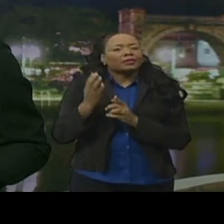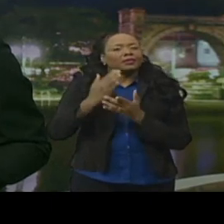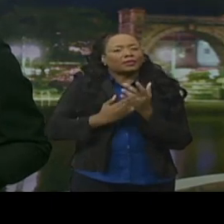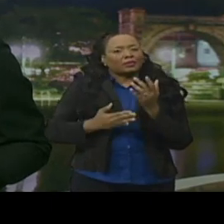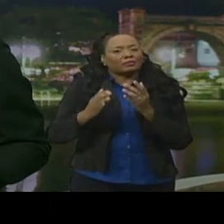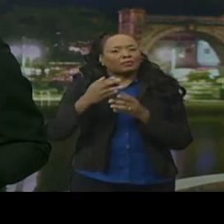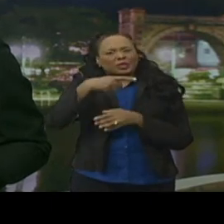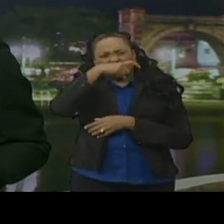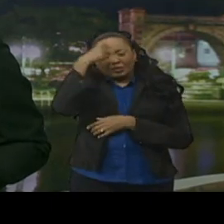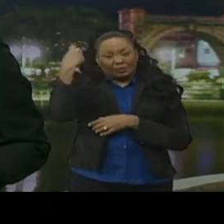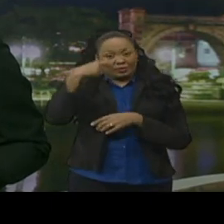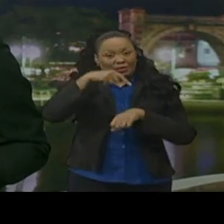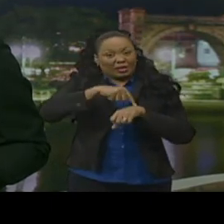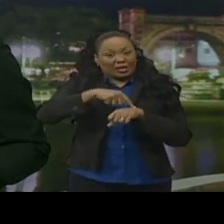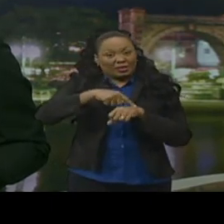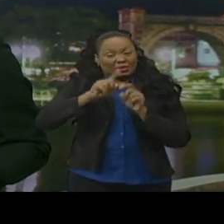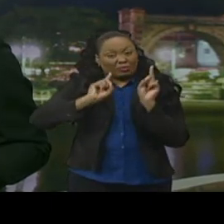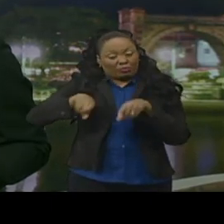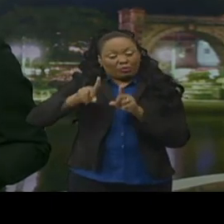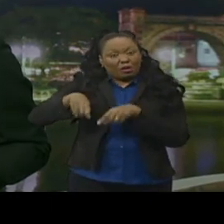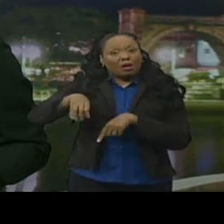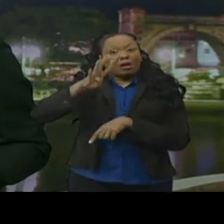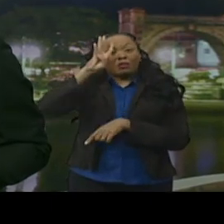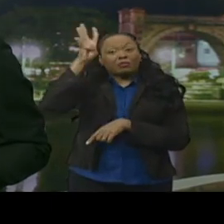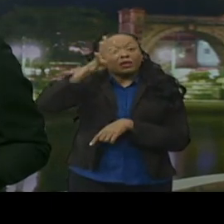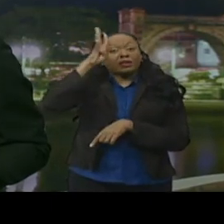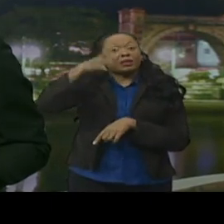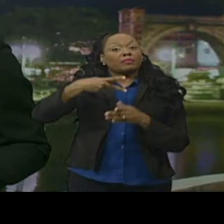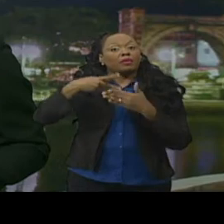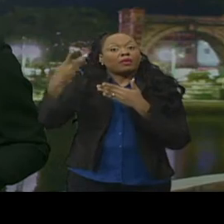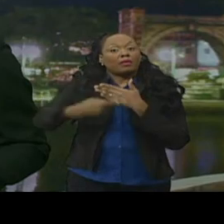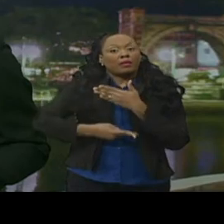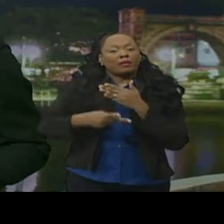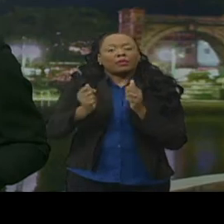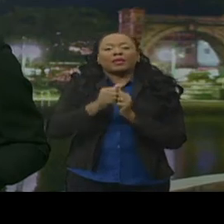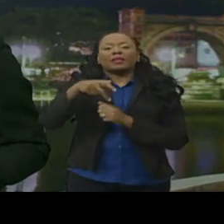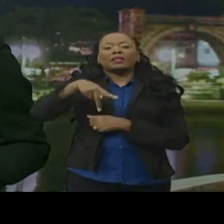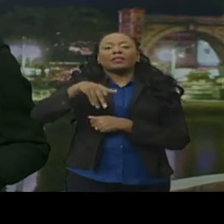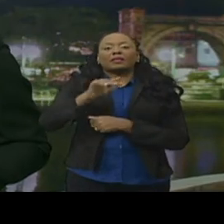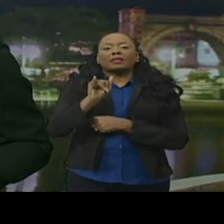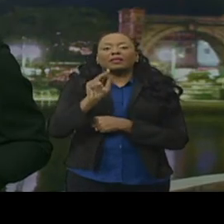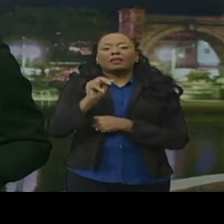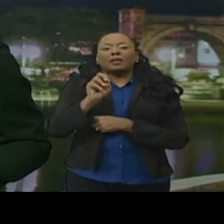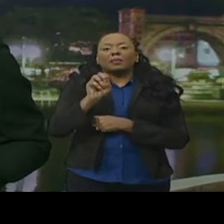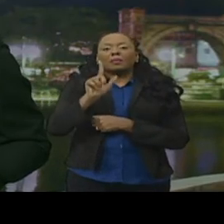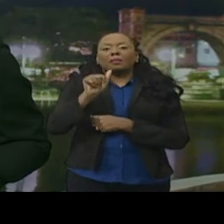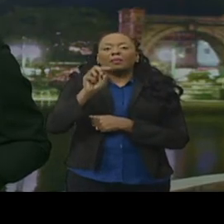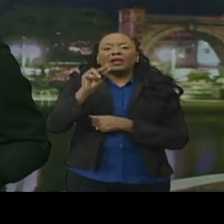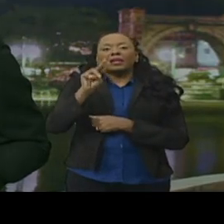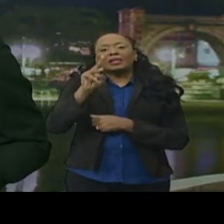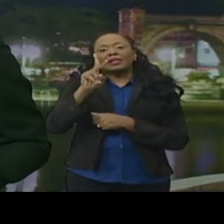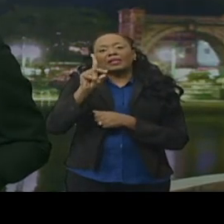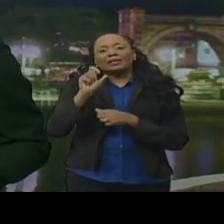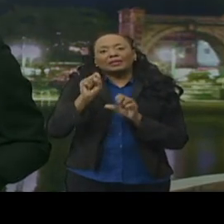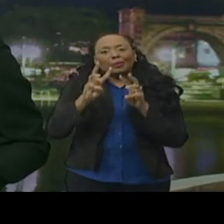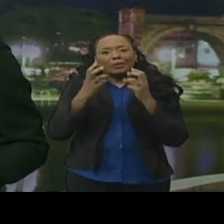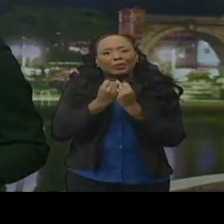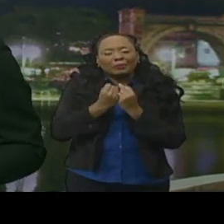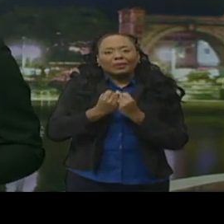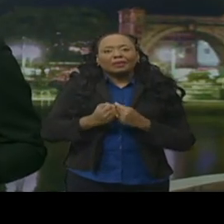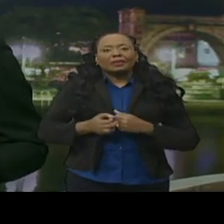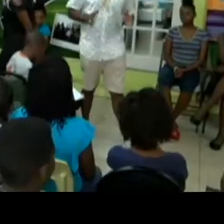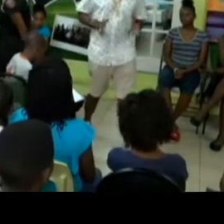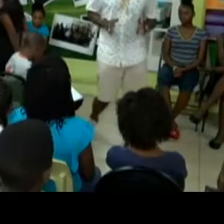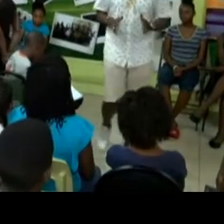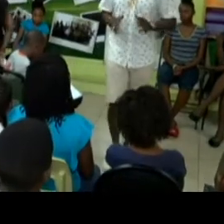holiday attending a creative program hosted by the Pinelands Creative Workshop. Our Sharika Griffith reports. For